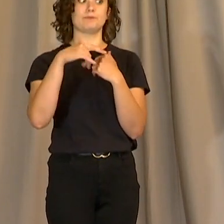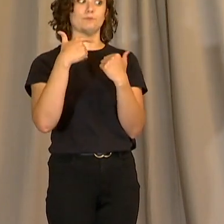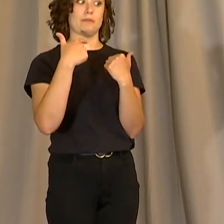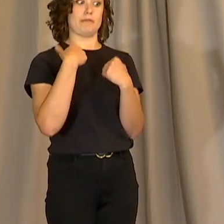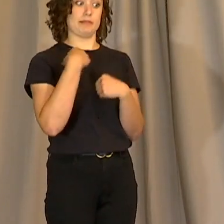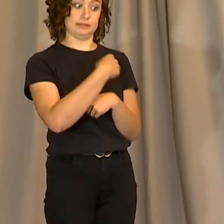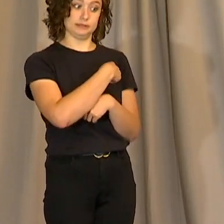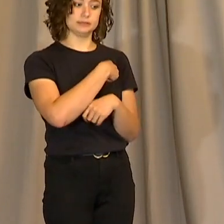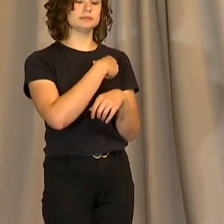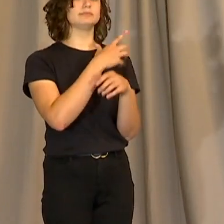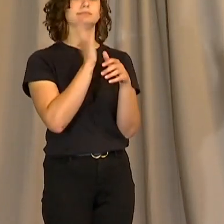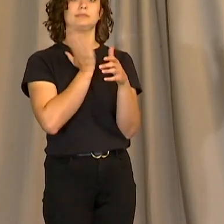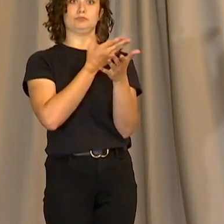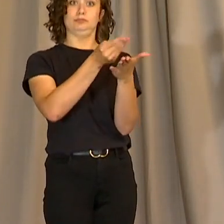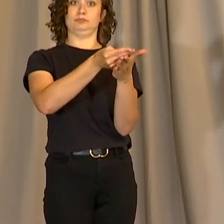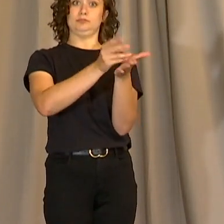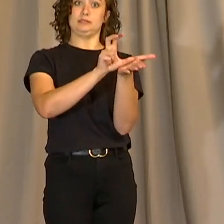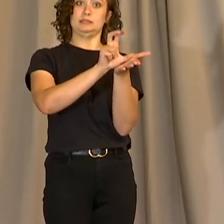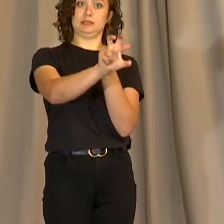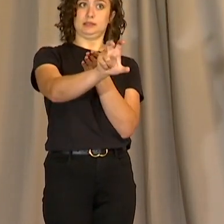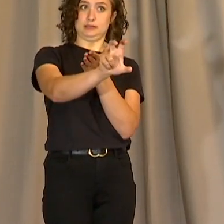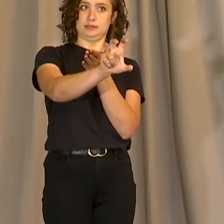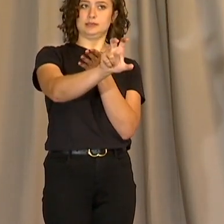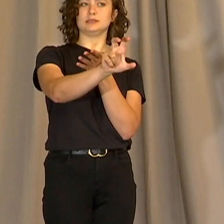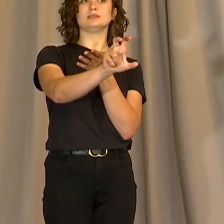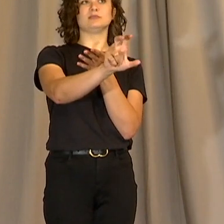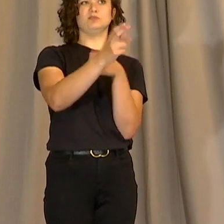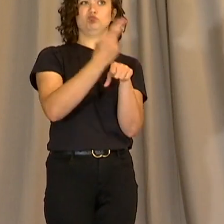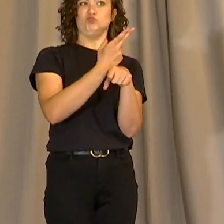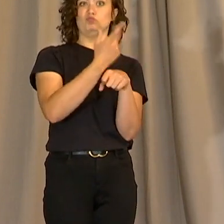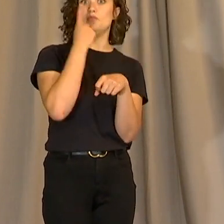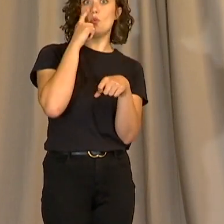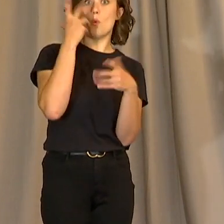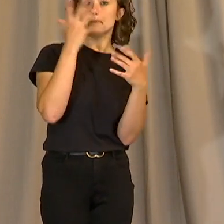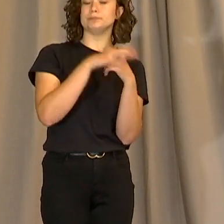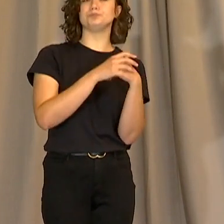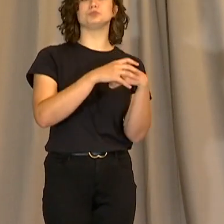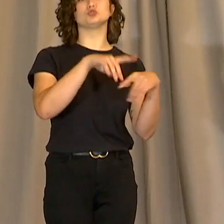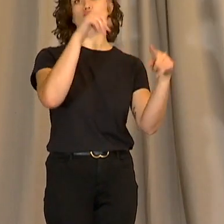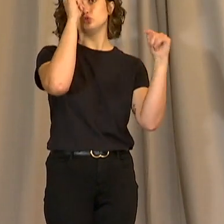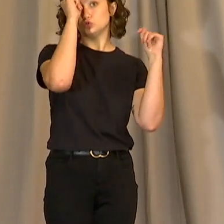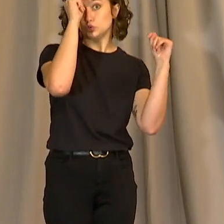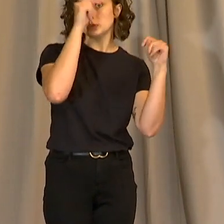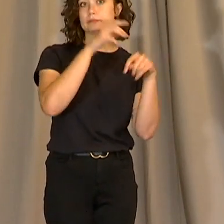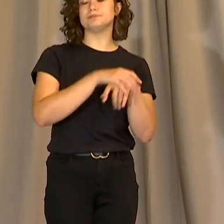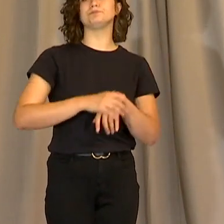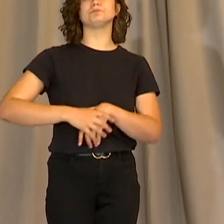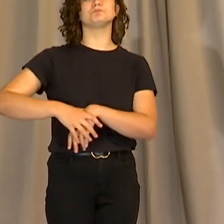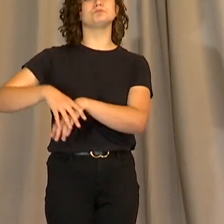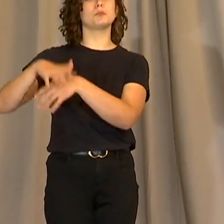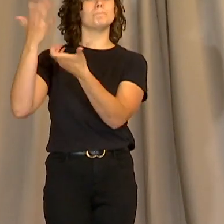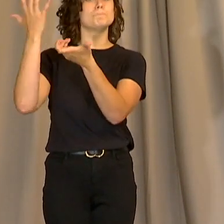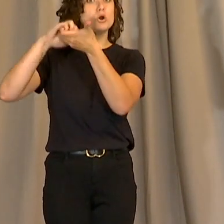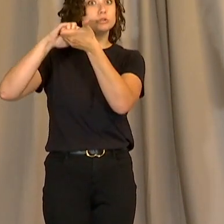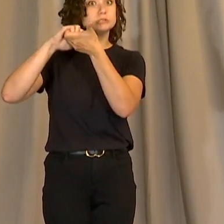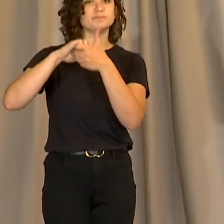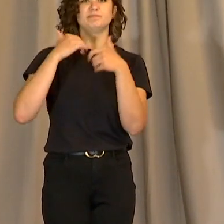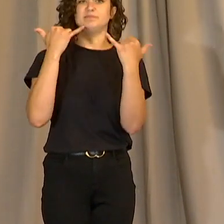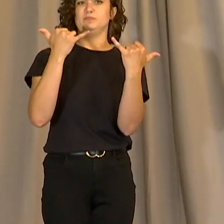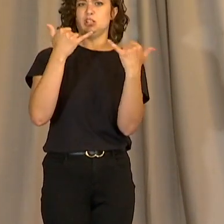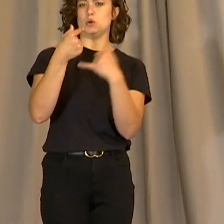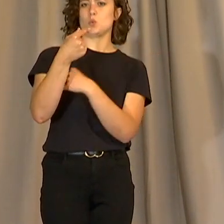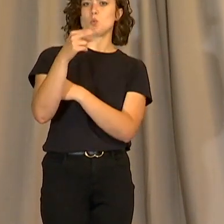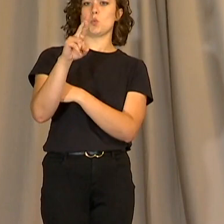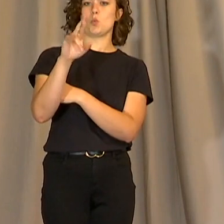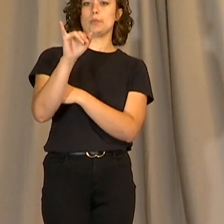of our funds on high dosage tutoring and partners. We currently have Grizzly Learning Camp